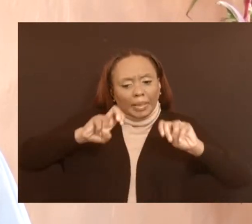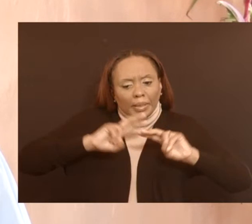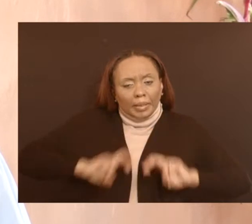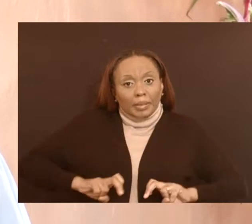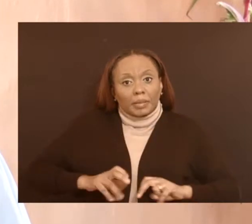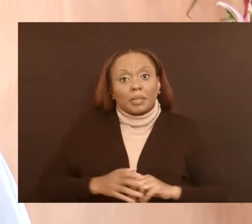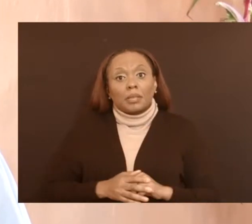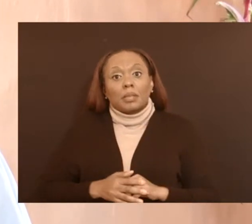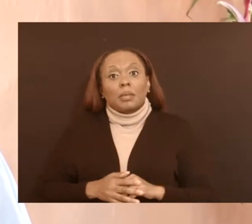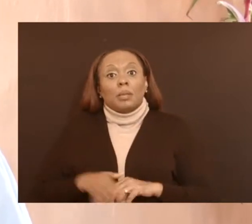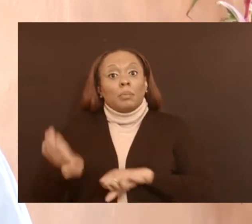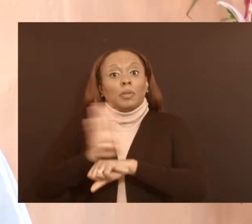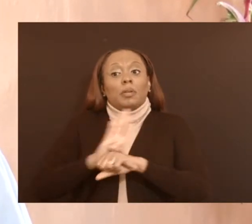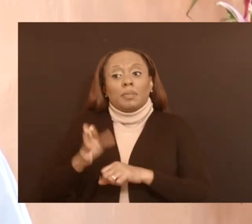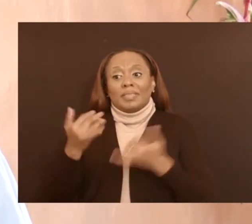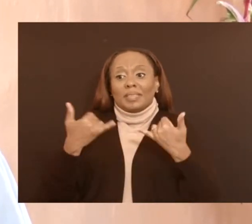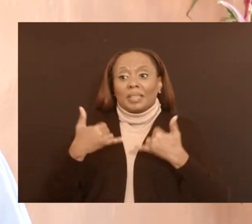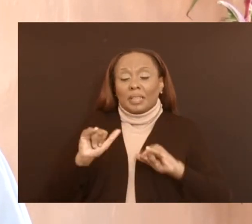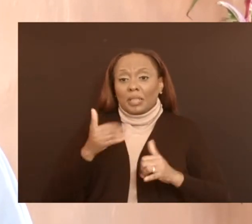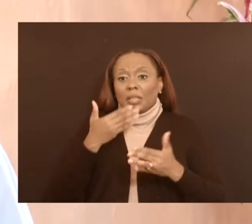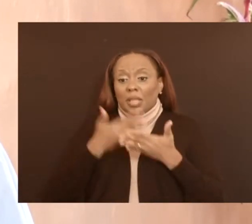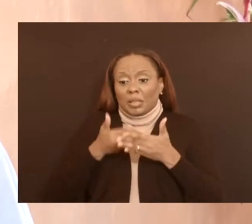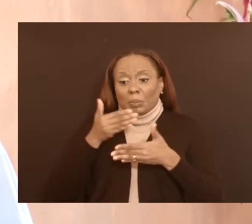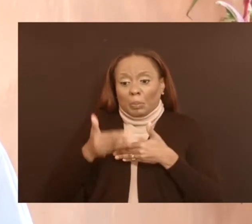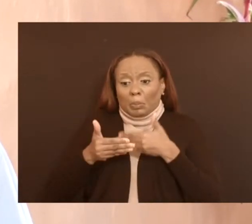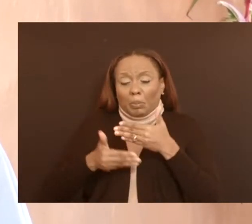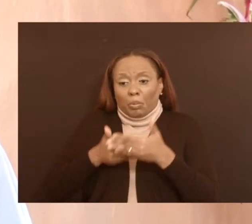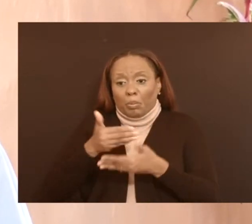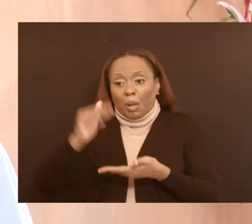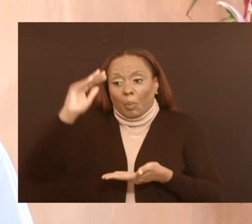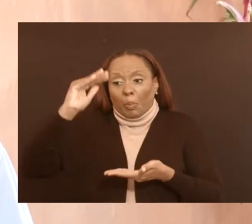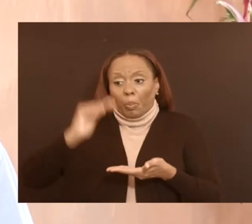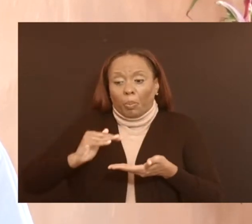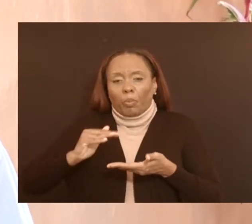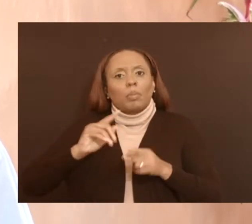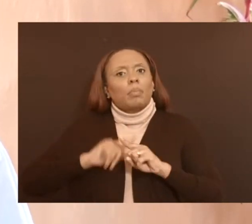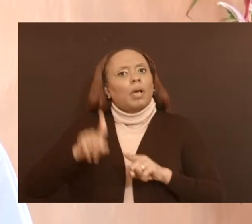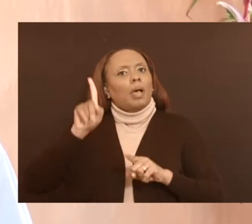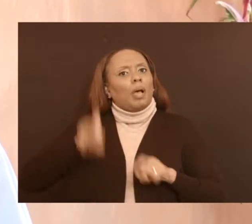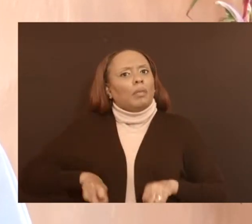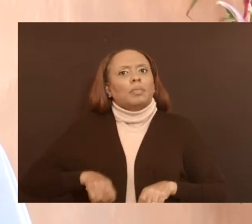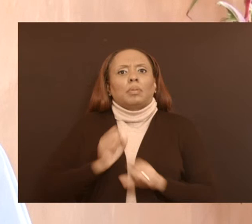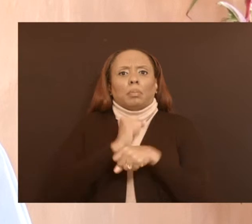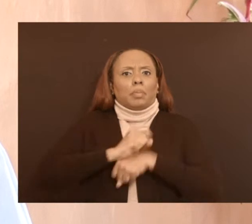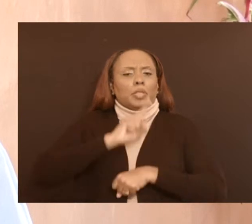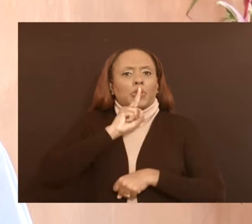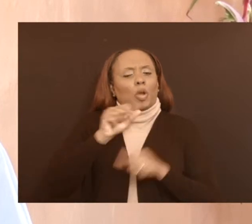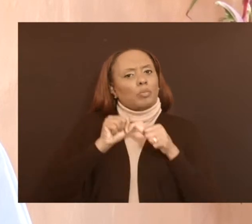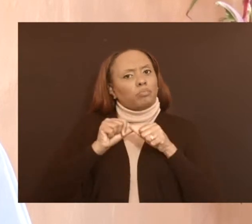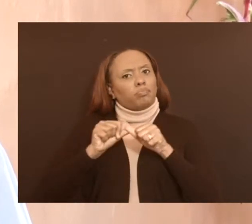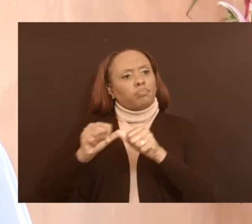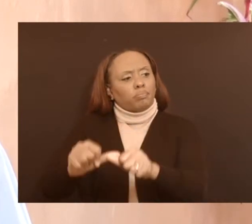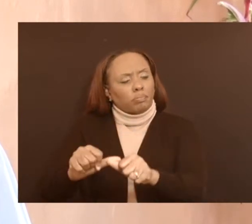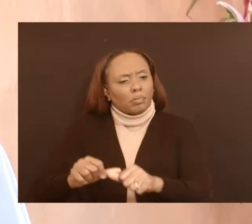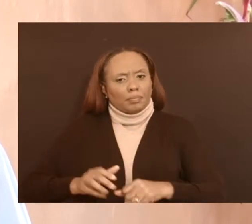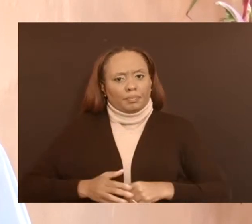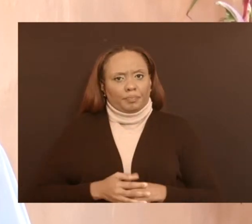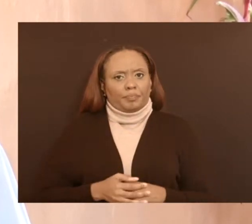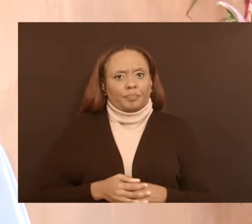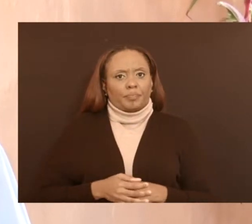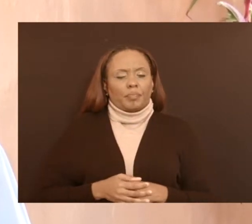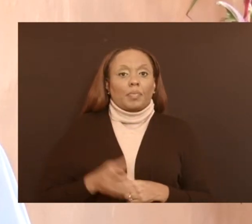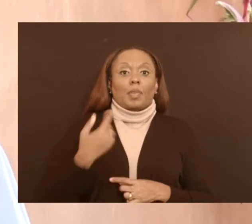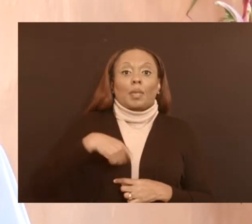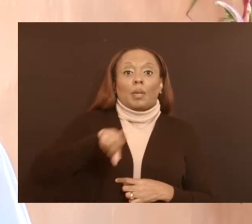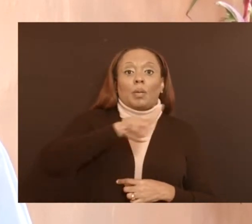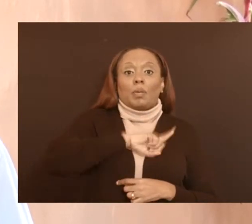make sure that we remain in a good place. The Ministry of Health and Wellness and all of those persons who have been operating